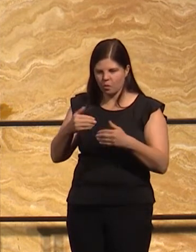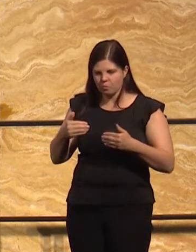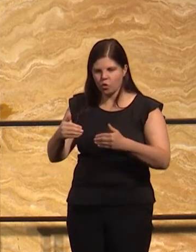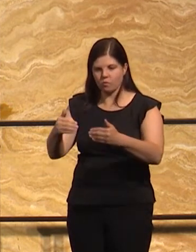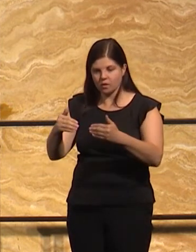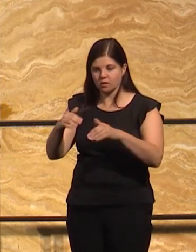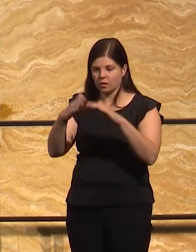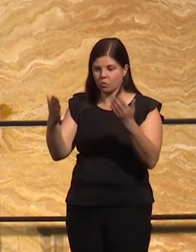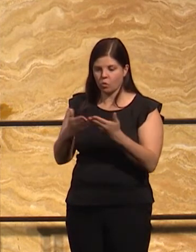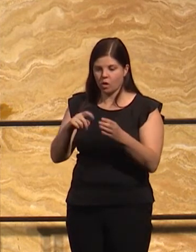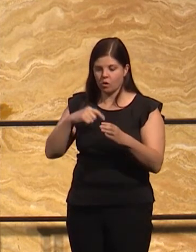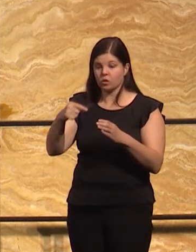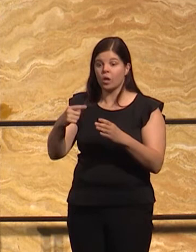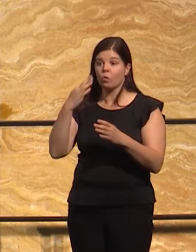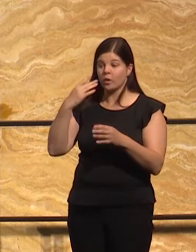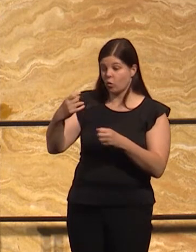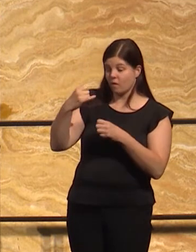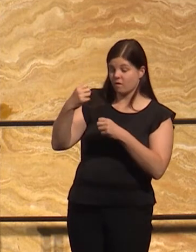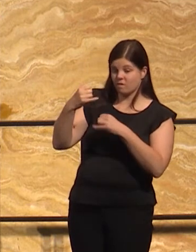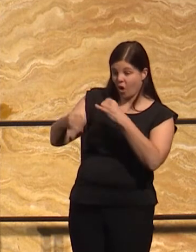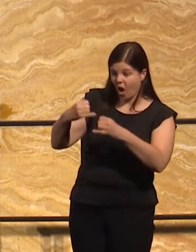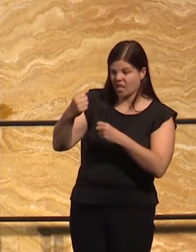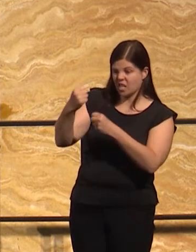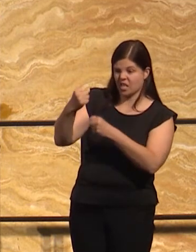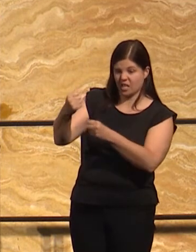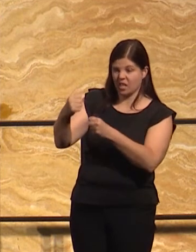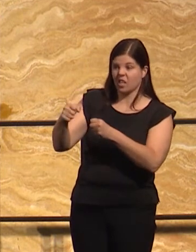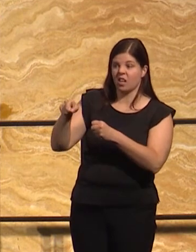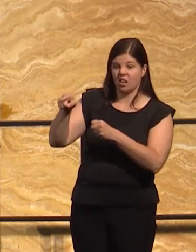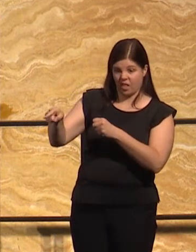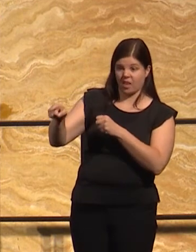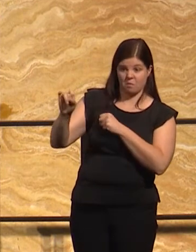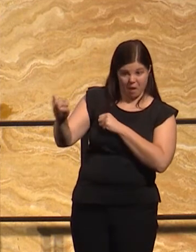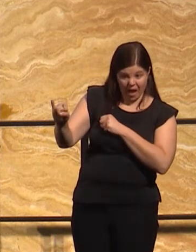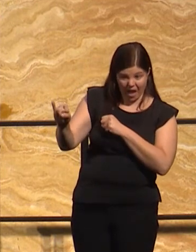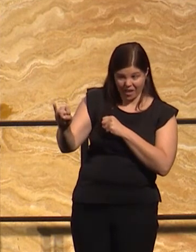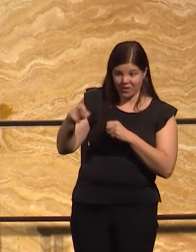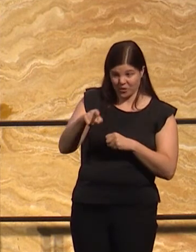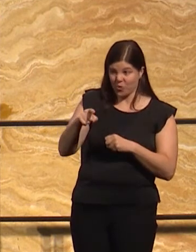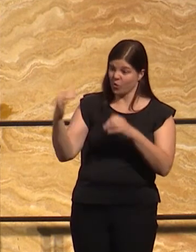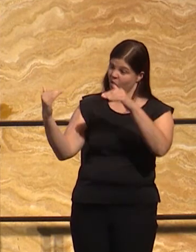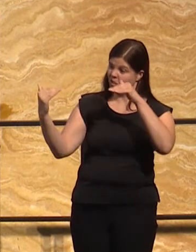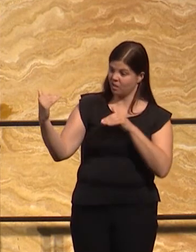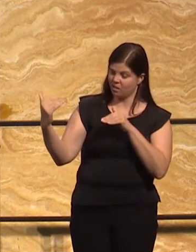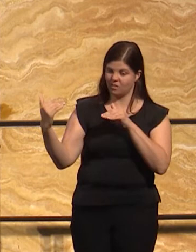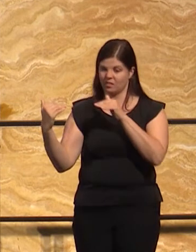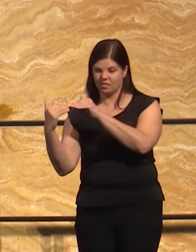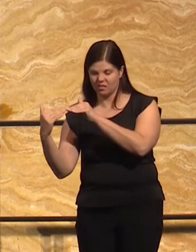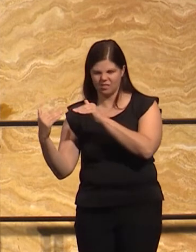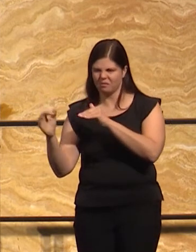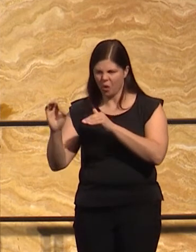level of those you are fighting and you are denouncing. Your power, your strength, is